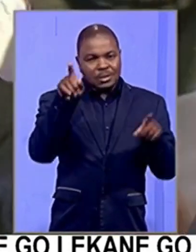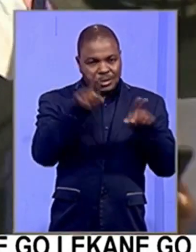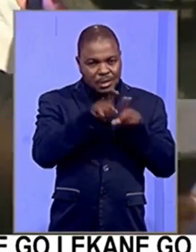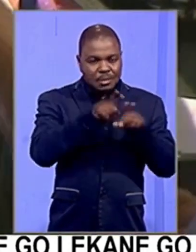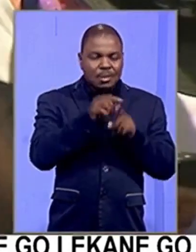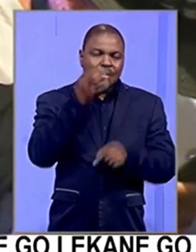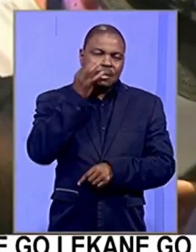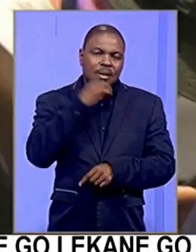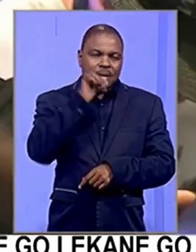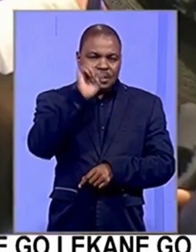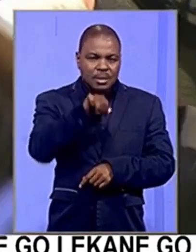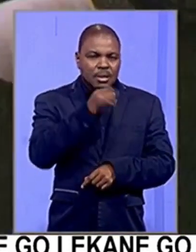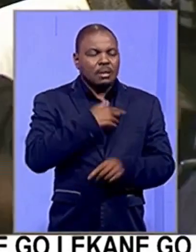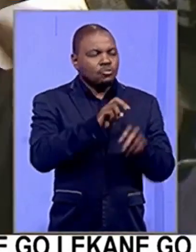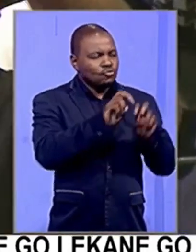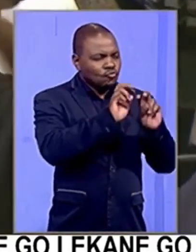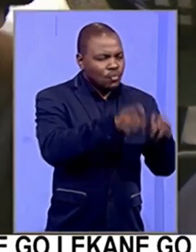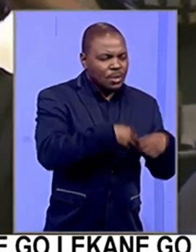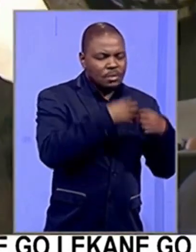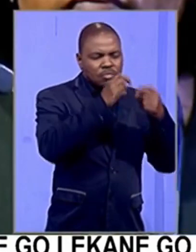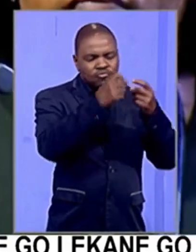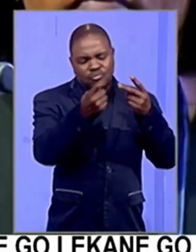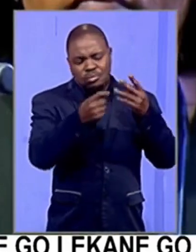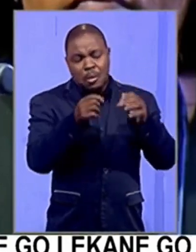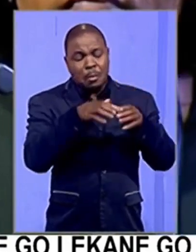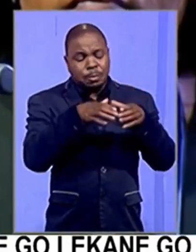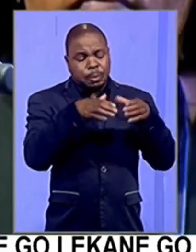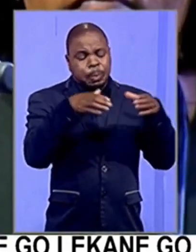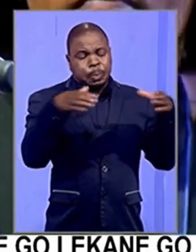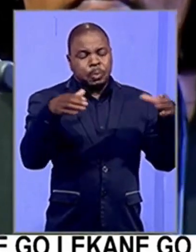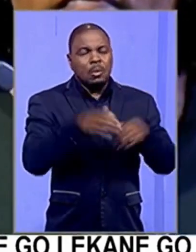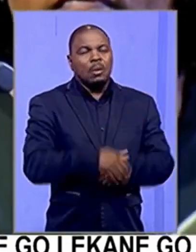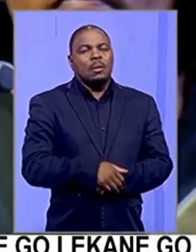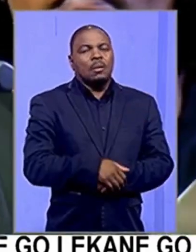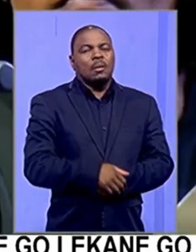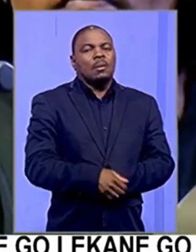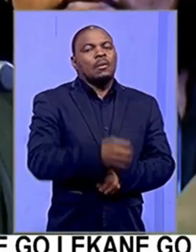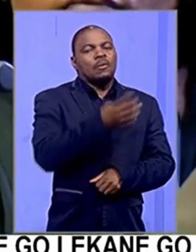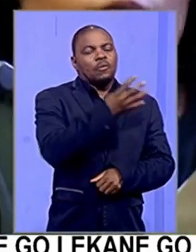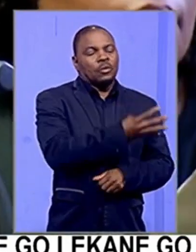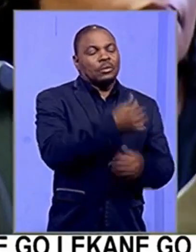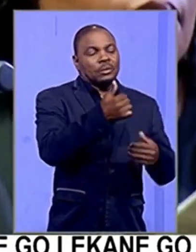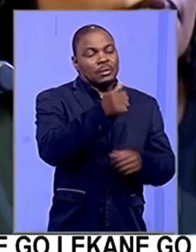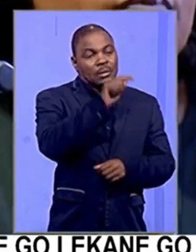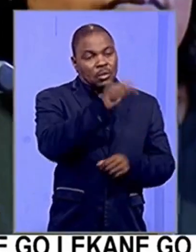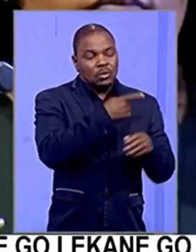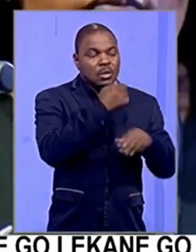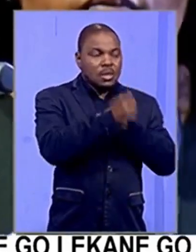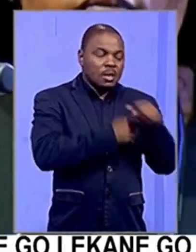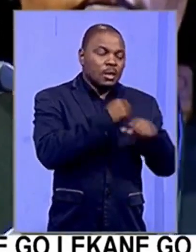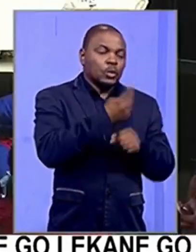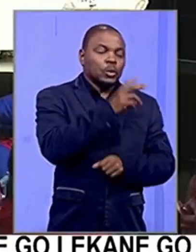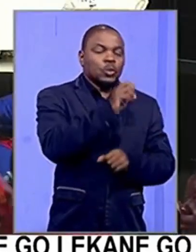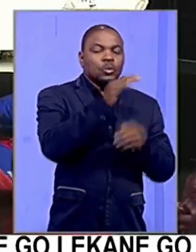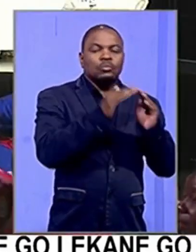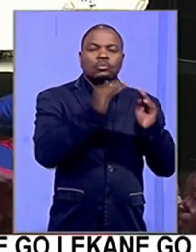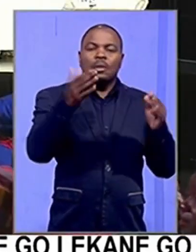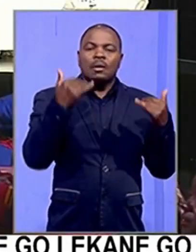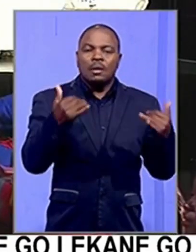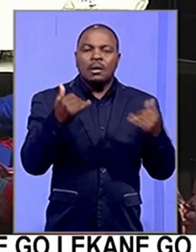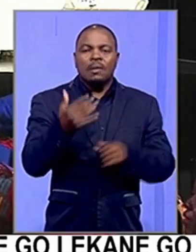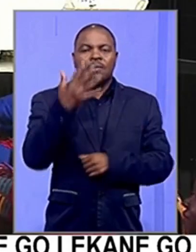gore ditlolo molao tsa thobalano di tlhatlogile go tswa go dikete di le 46 ka 2020 go dikete di